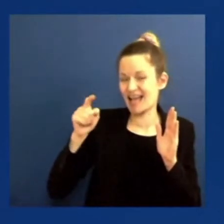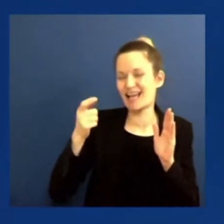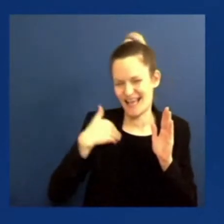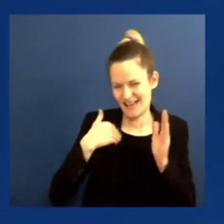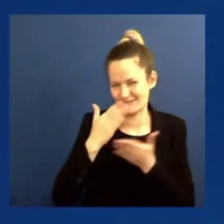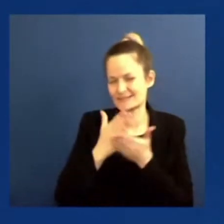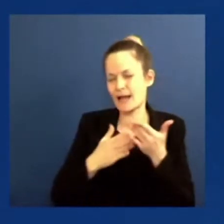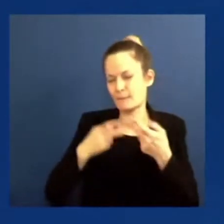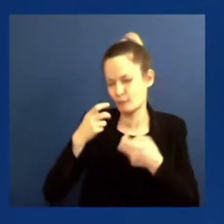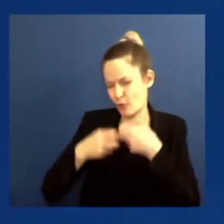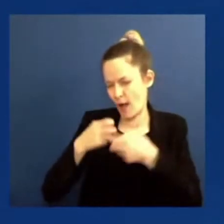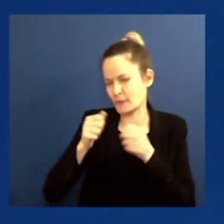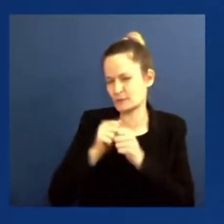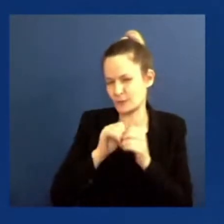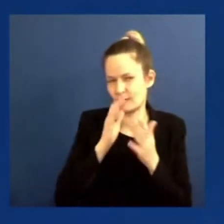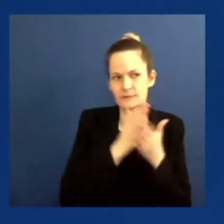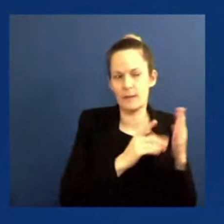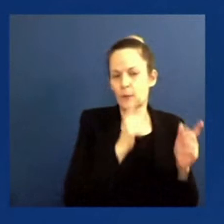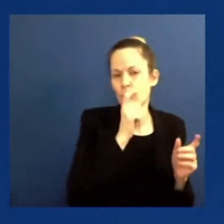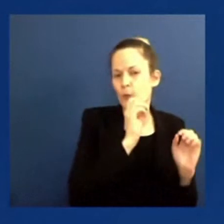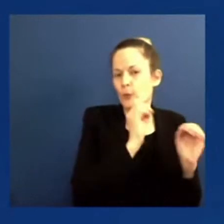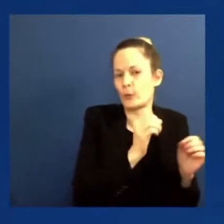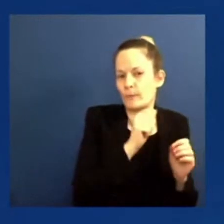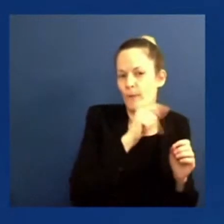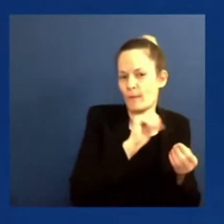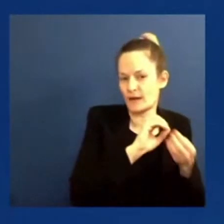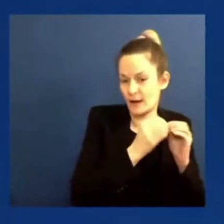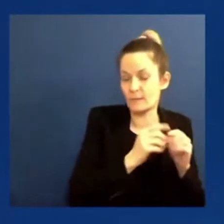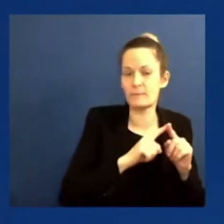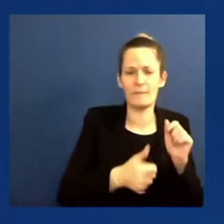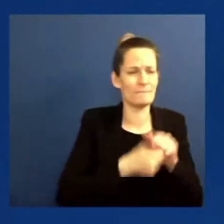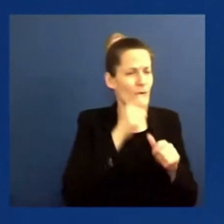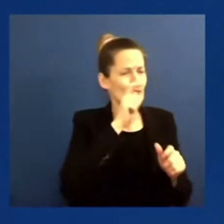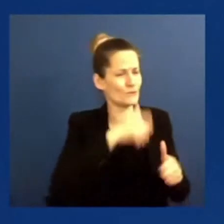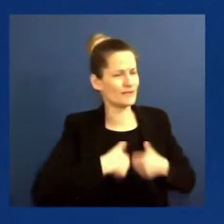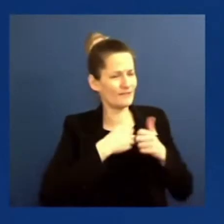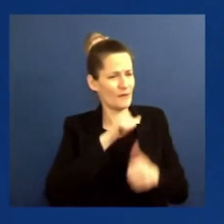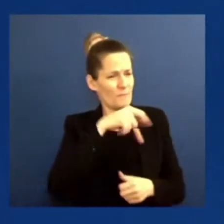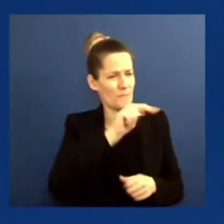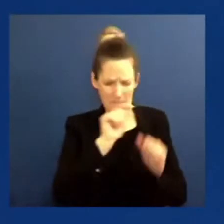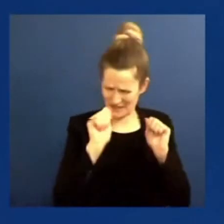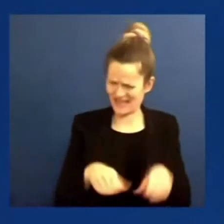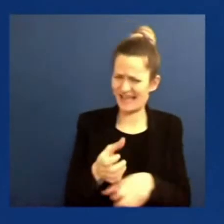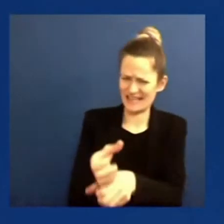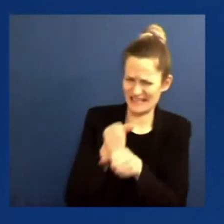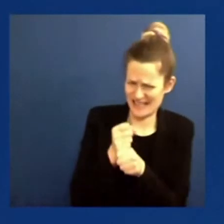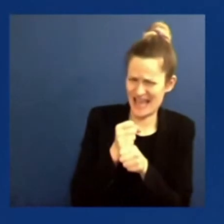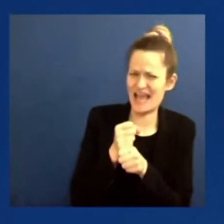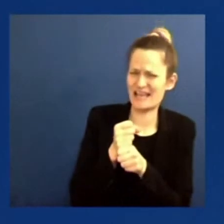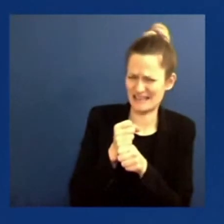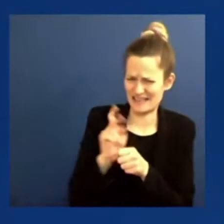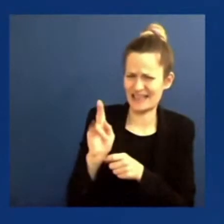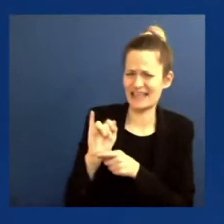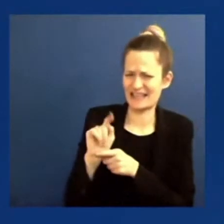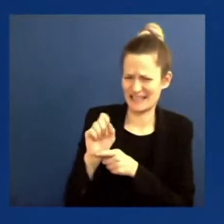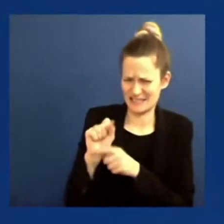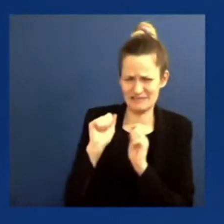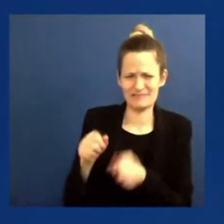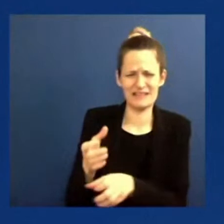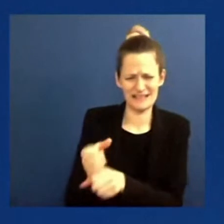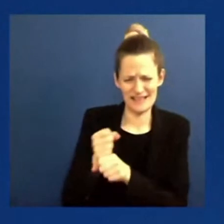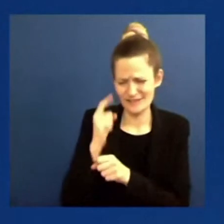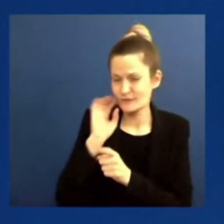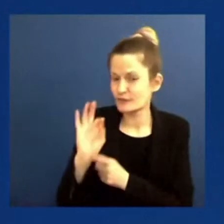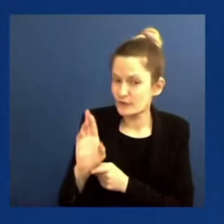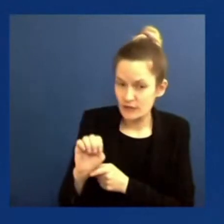small percent of people who live in apartment buildings. We will make sure that those people get tests for free. And as we work through the